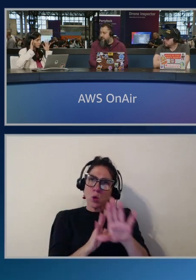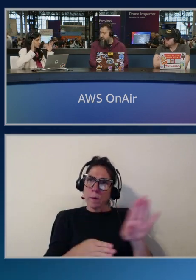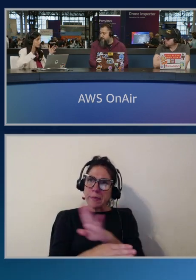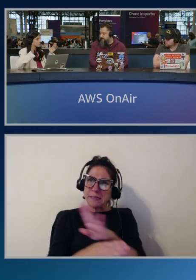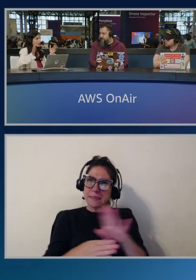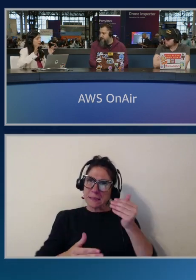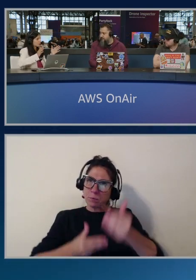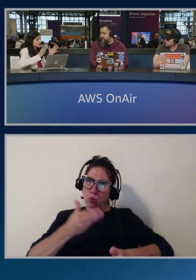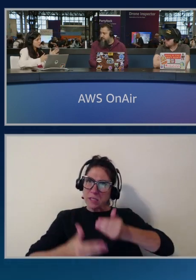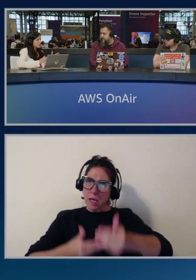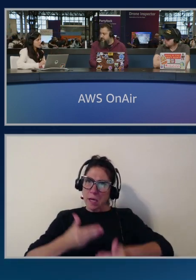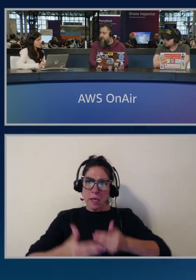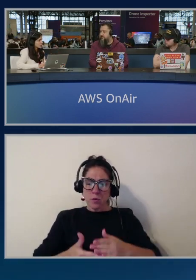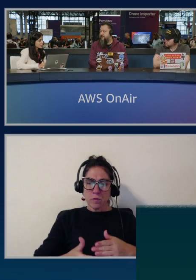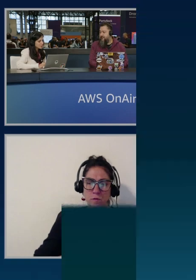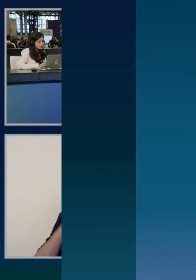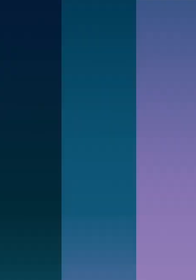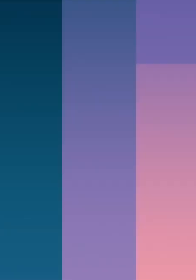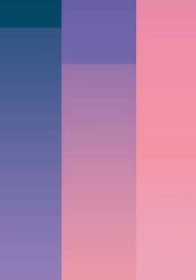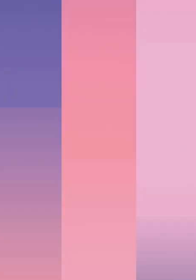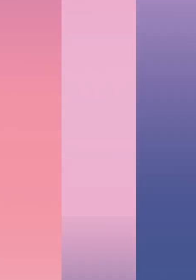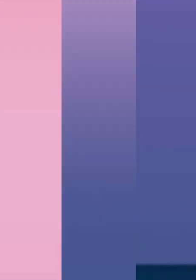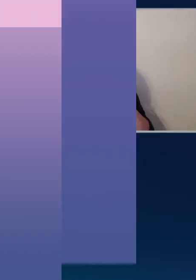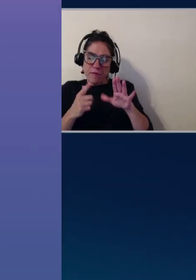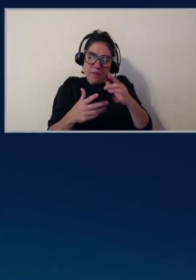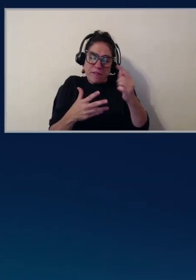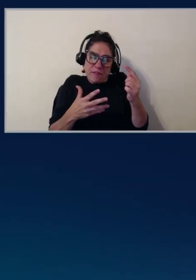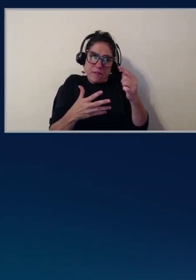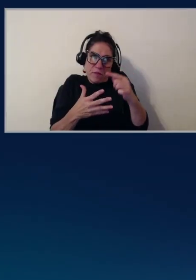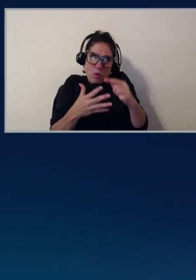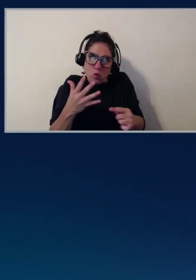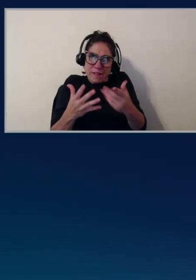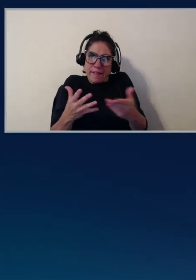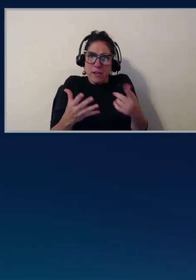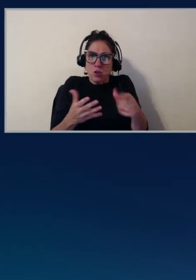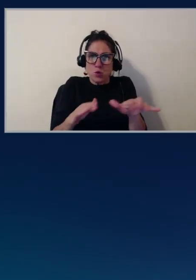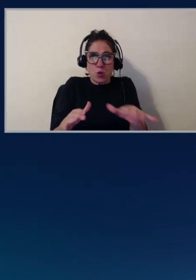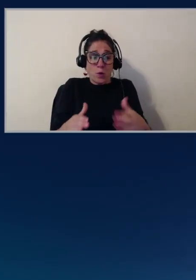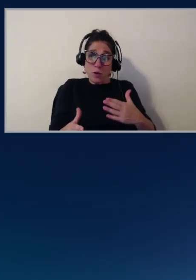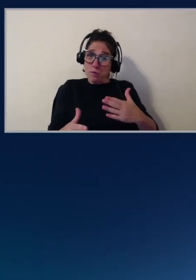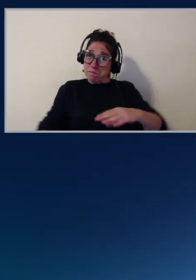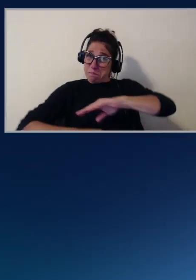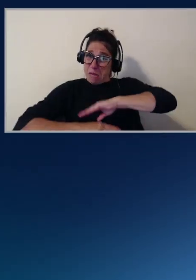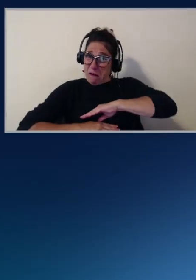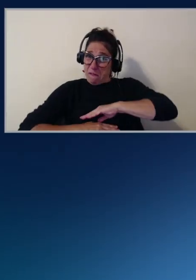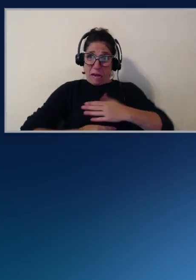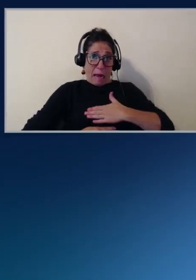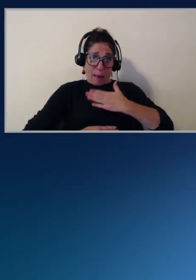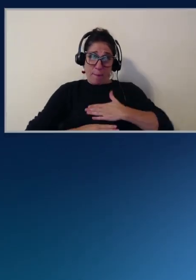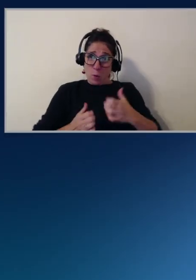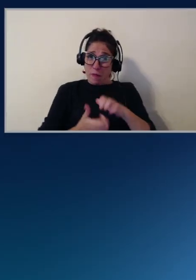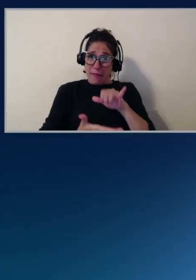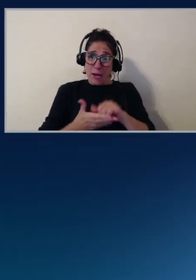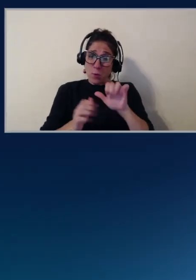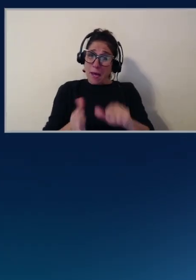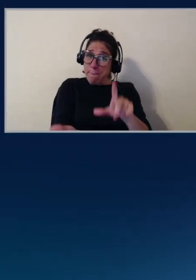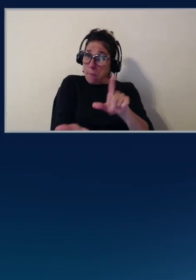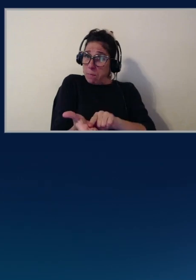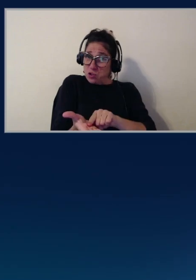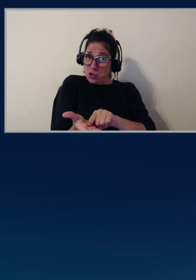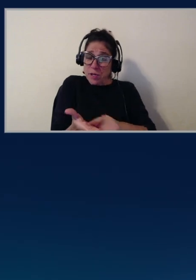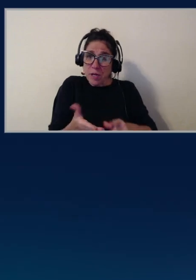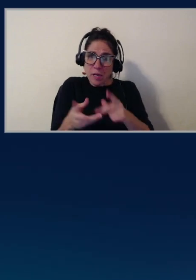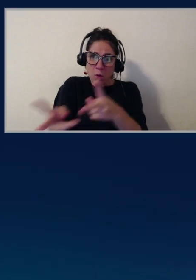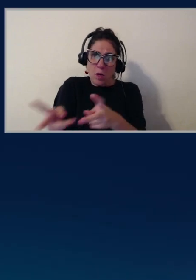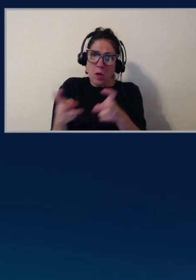take your mind off those repetitive things you do. And finally, when you're happy with it, you're satisfied, you can publish it to what we call